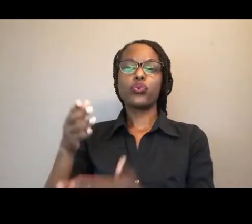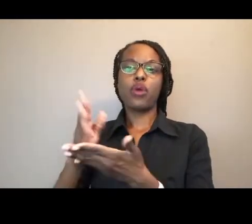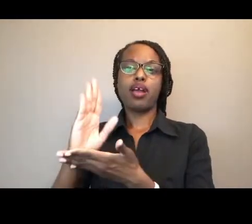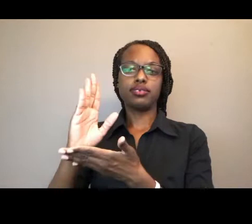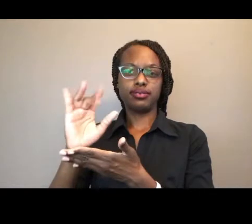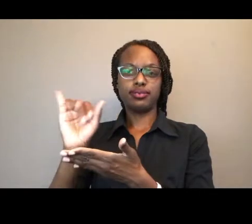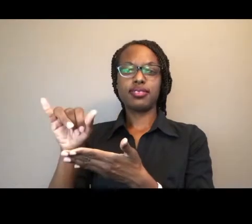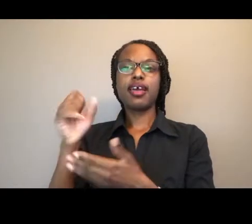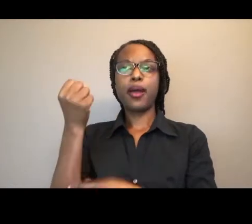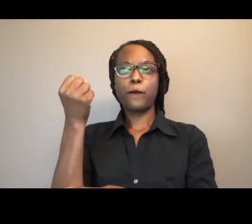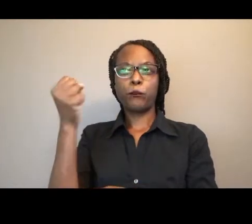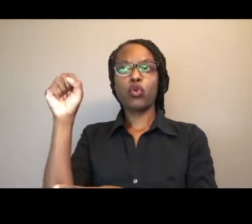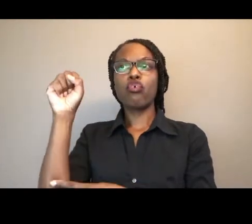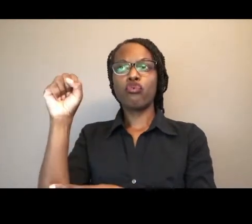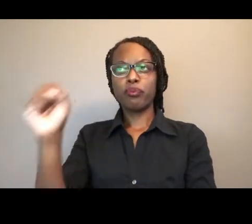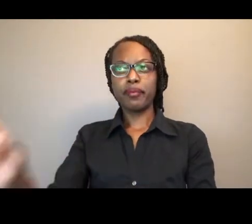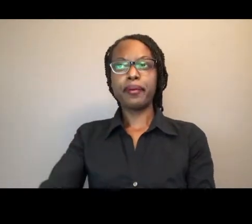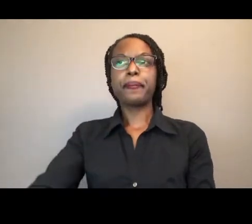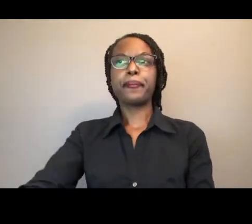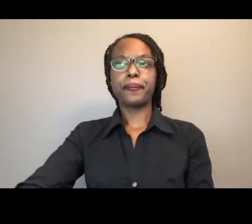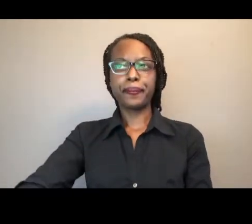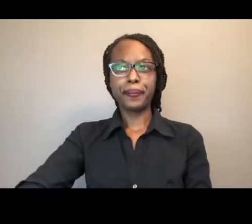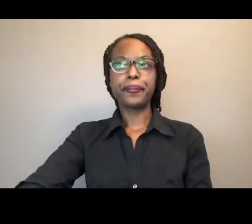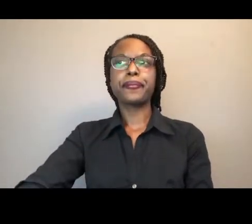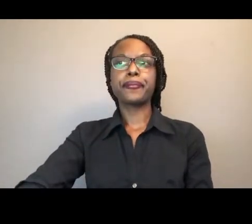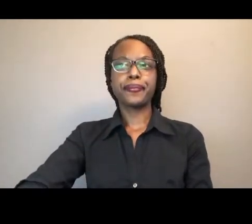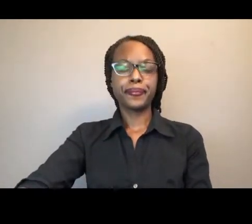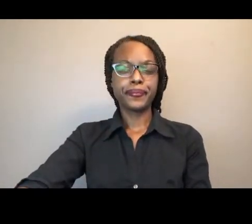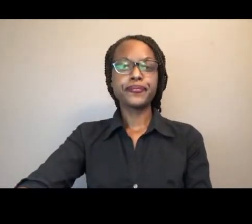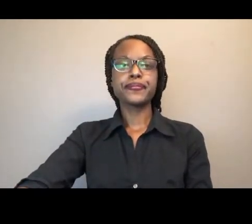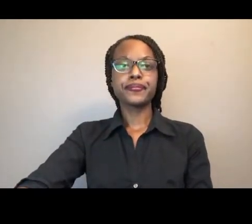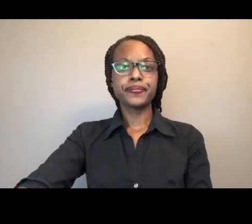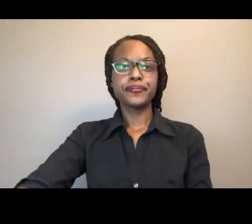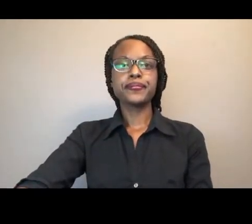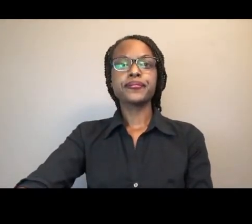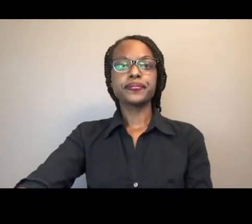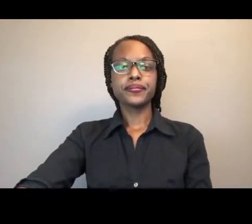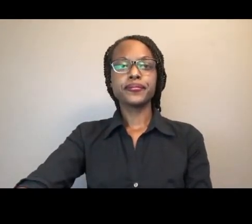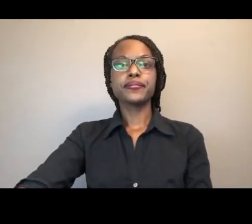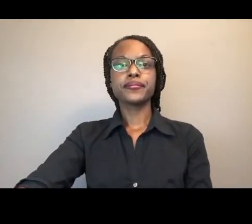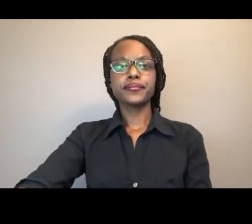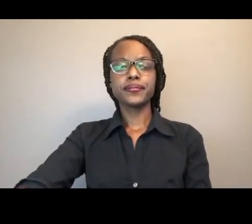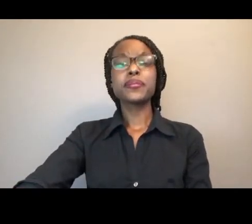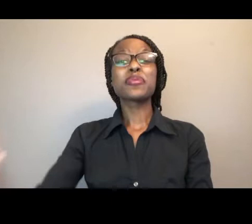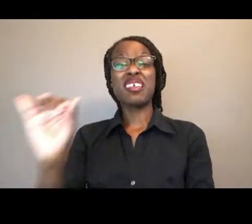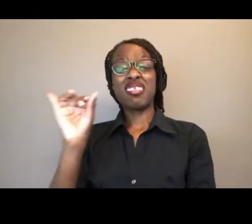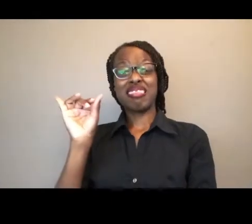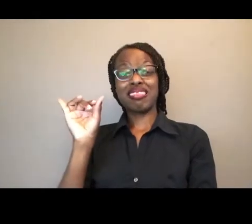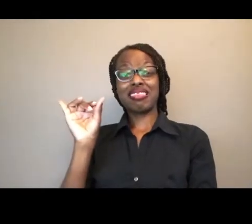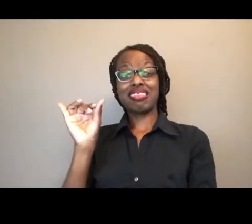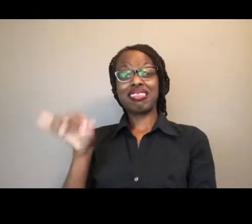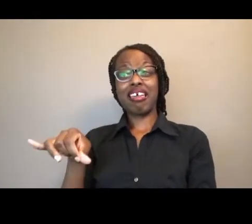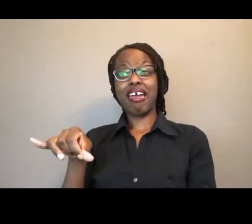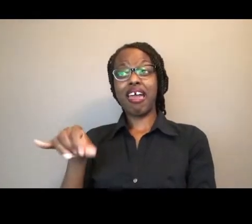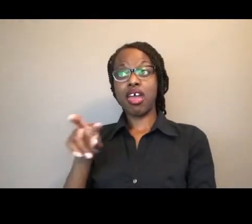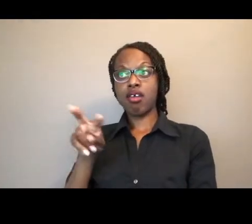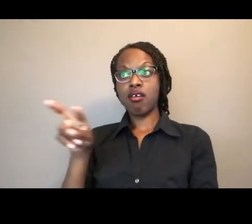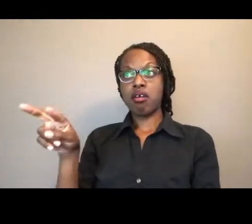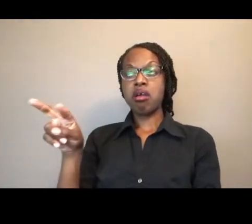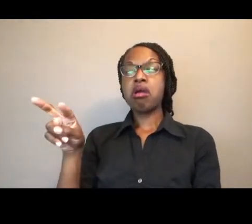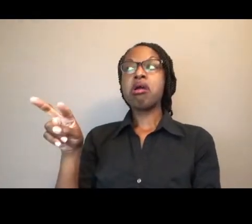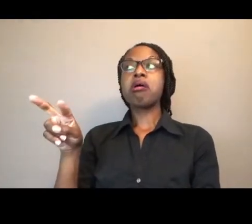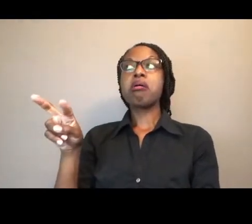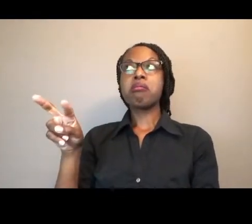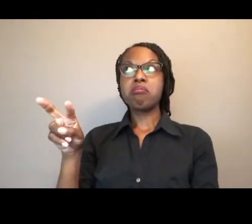the civil rights movement, and that gave me an idea